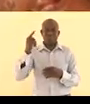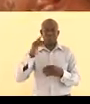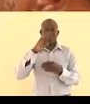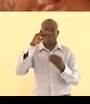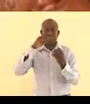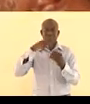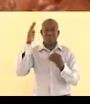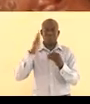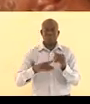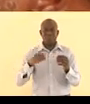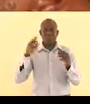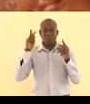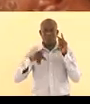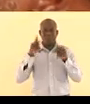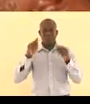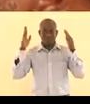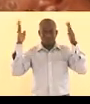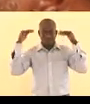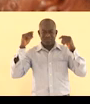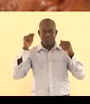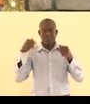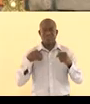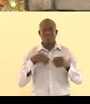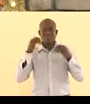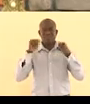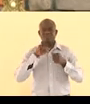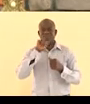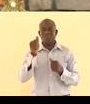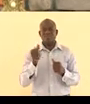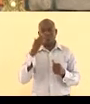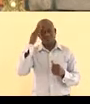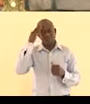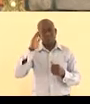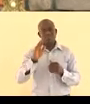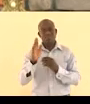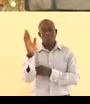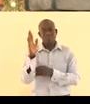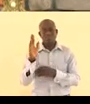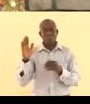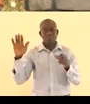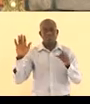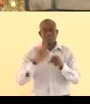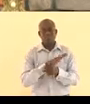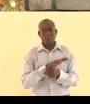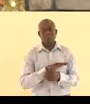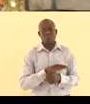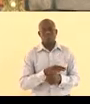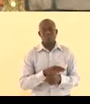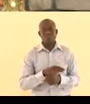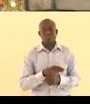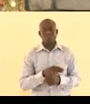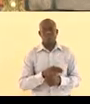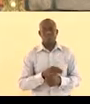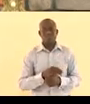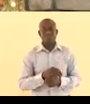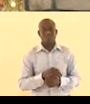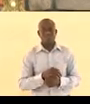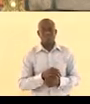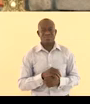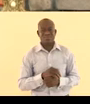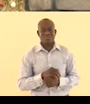people's expectation. We can never know God fully. In fact, the greatest sin of the Pharisees and scribes is that they thought they